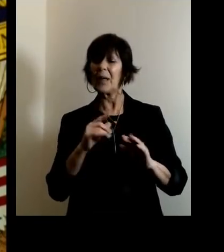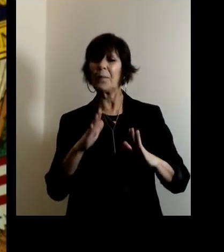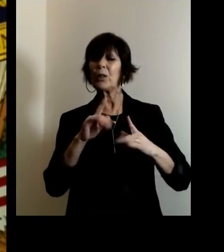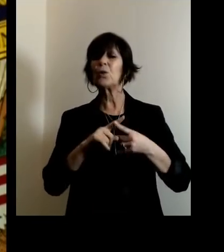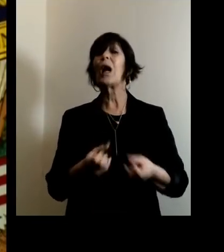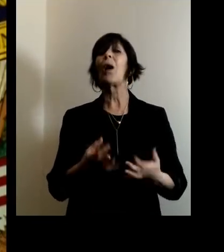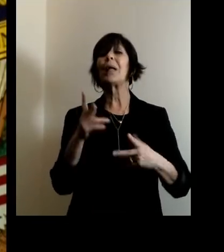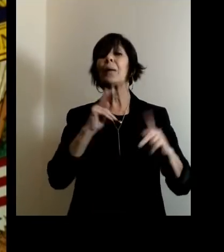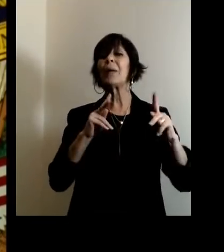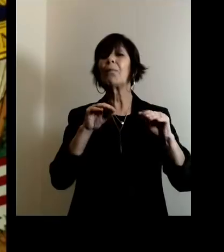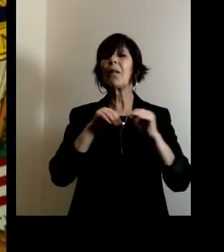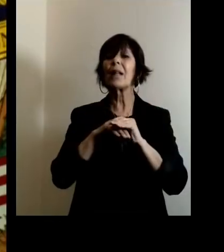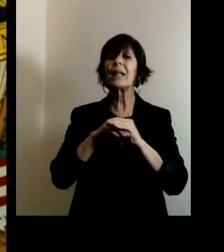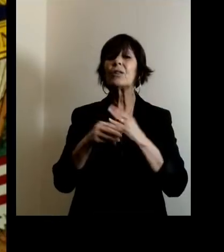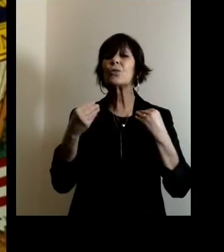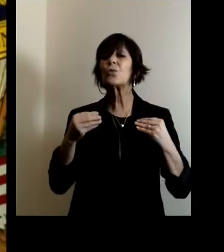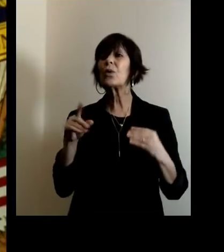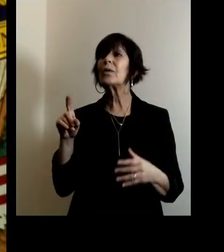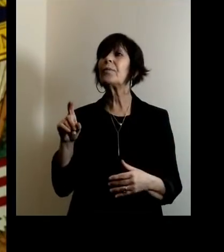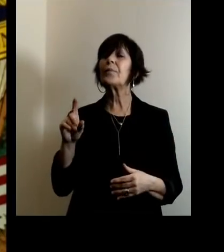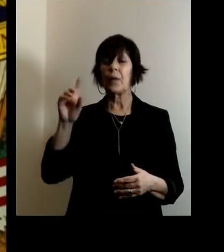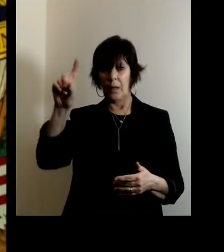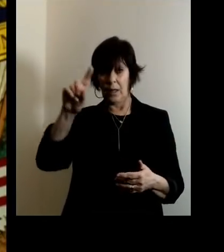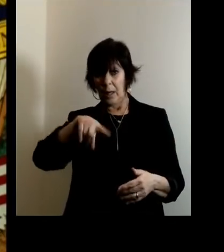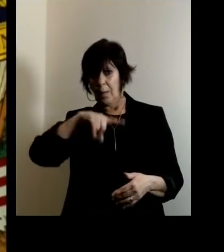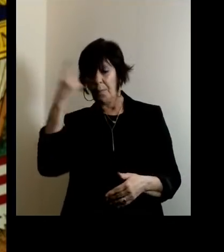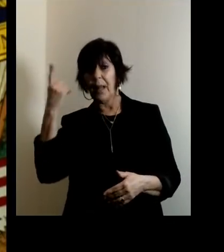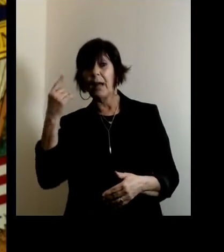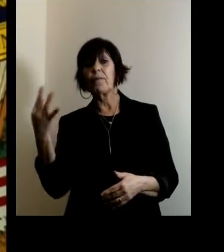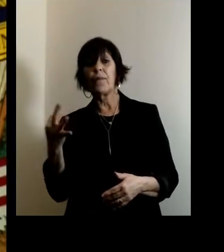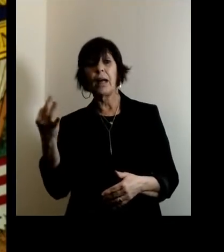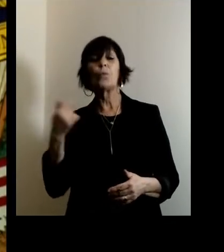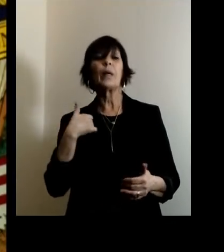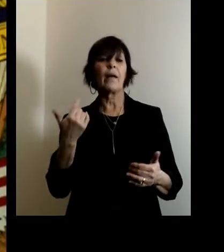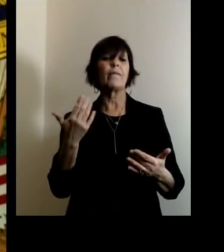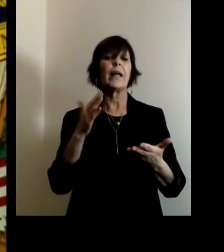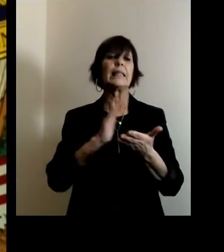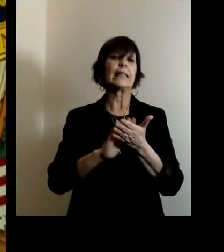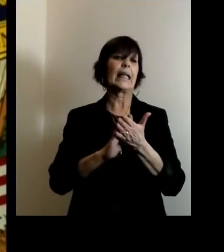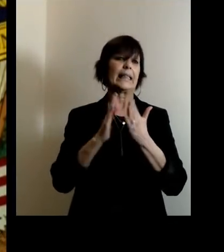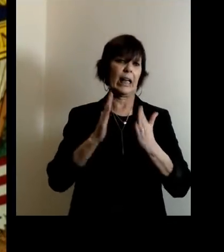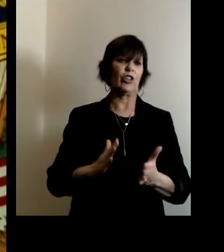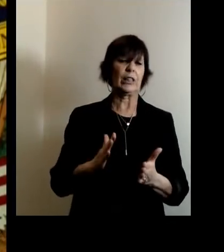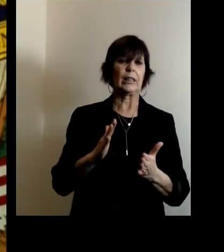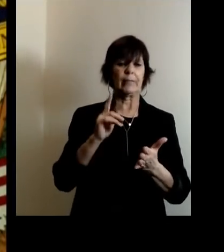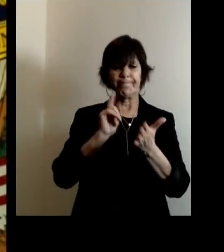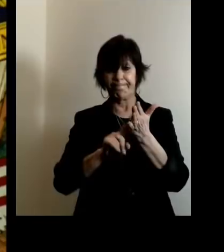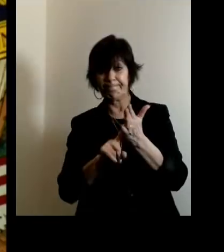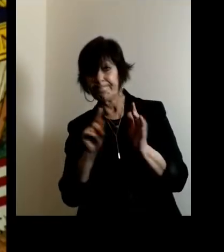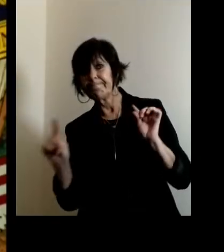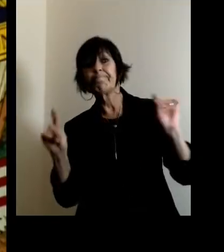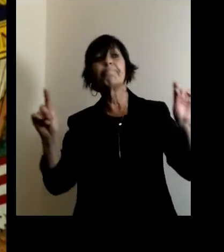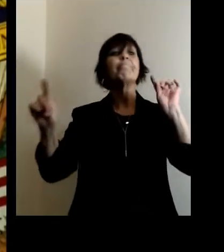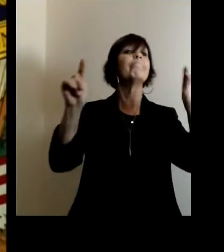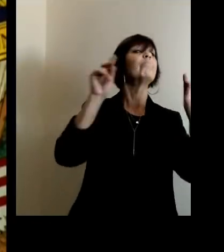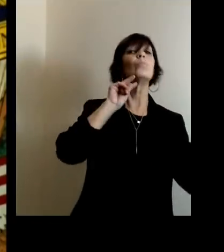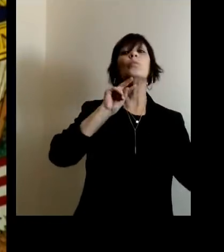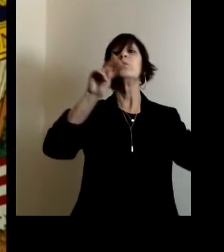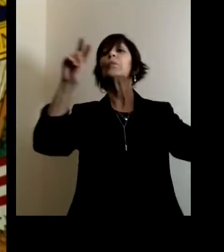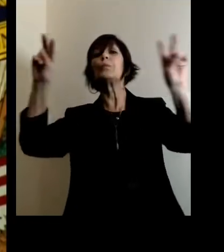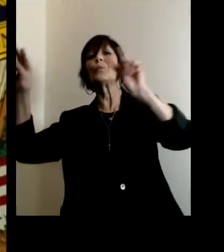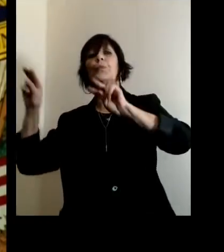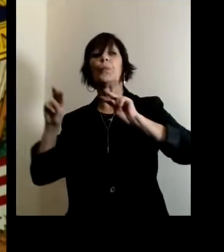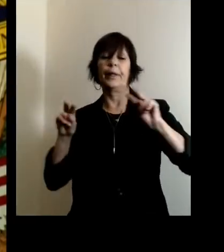social distancing rules? Well, starting with Black Friday, we will have sanitarians out. They will be monitoring going into establishments, large big